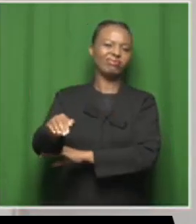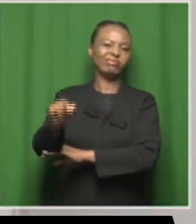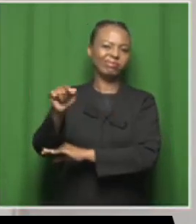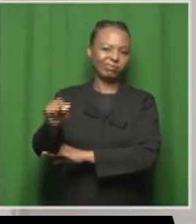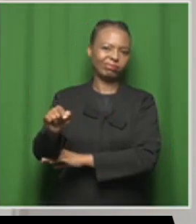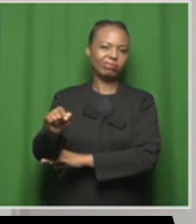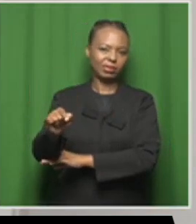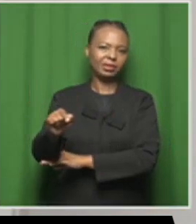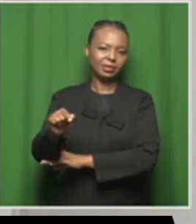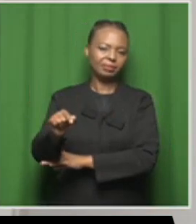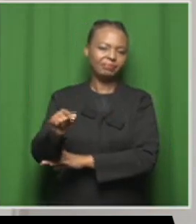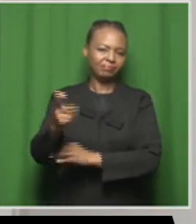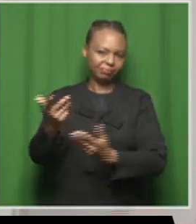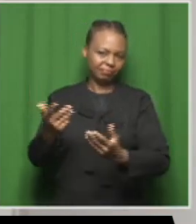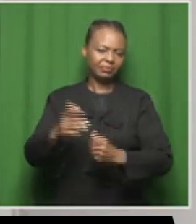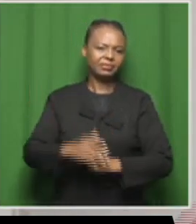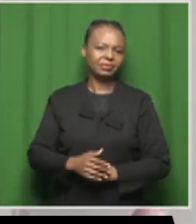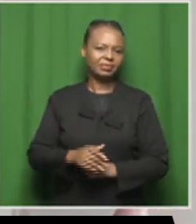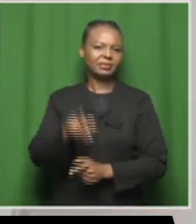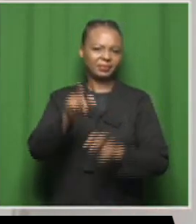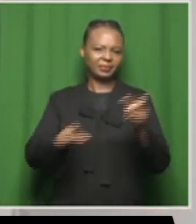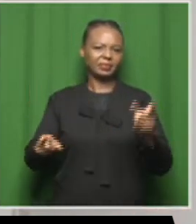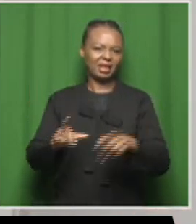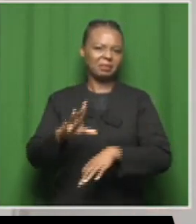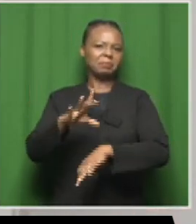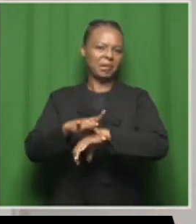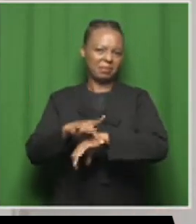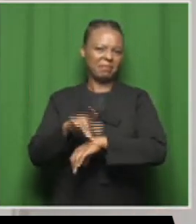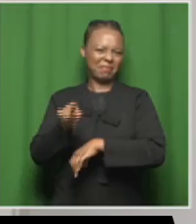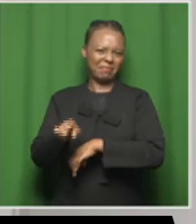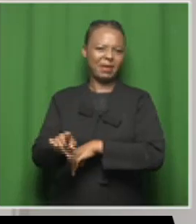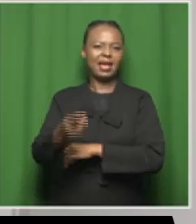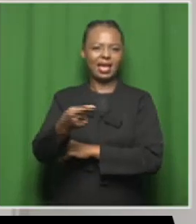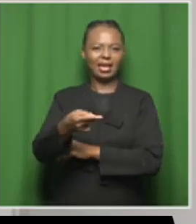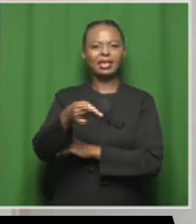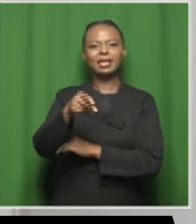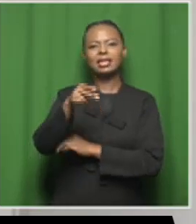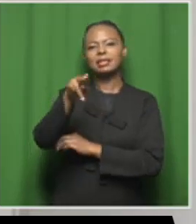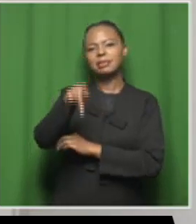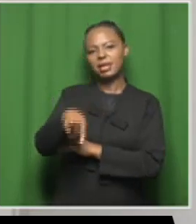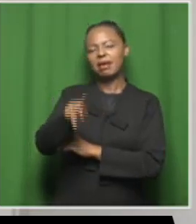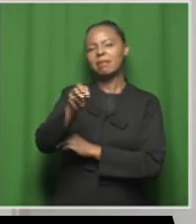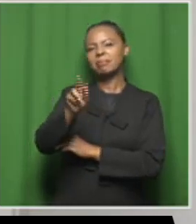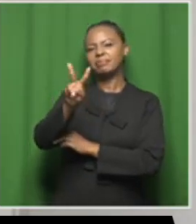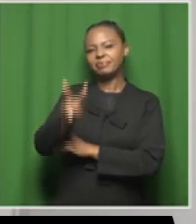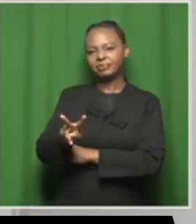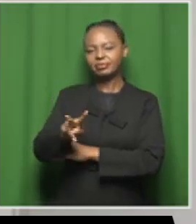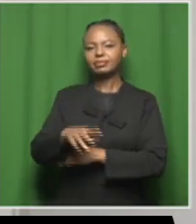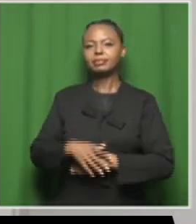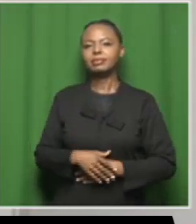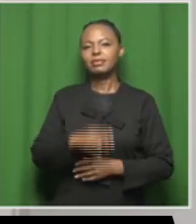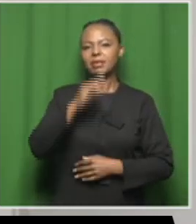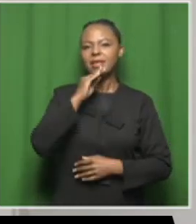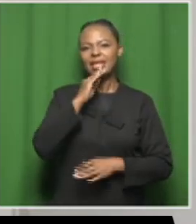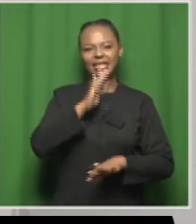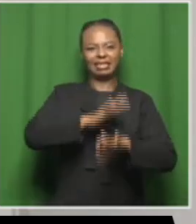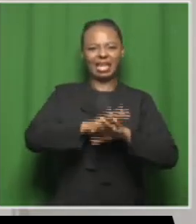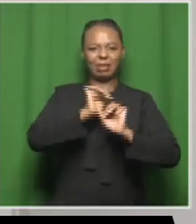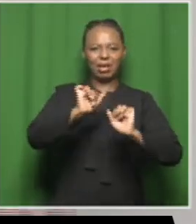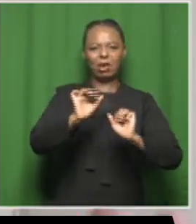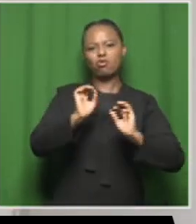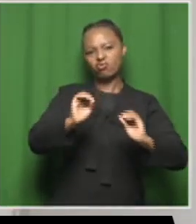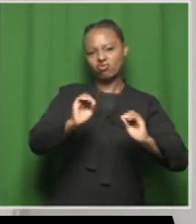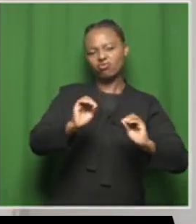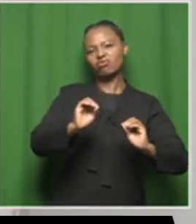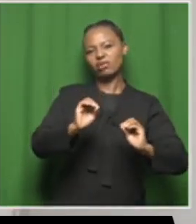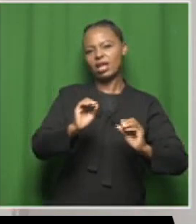human population. What it means? It means that that's a common seasonal virus. It normally comes in